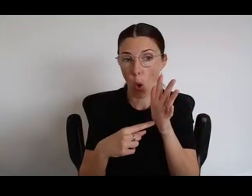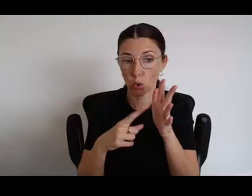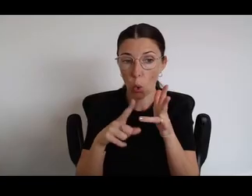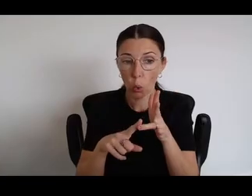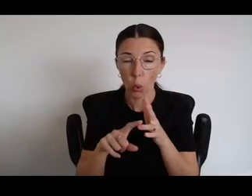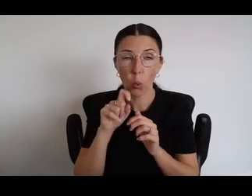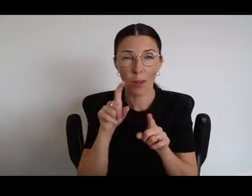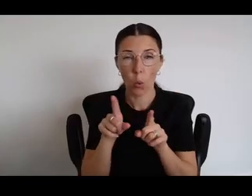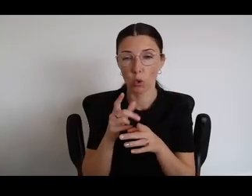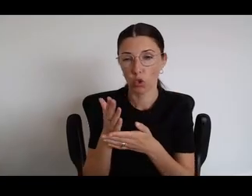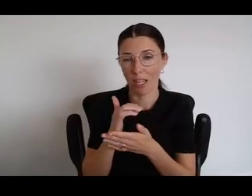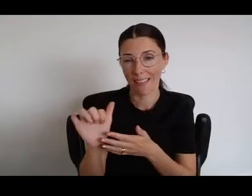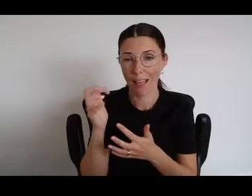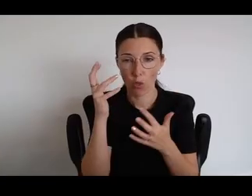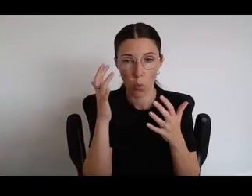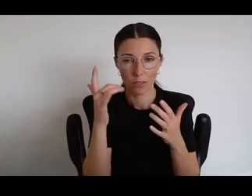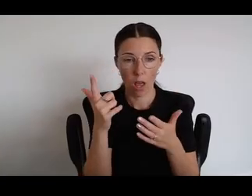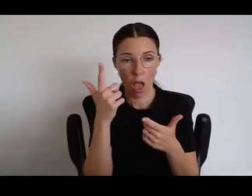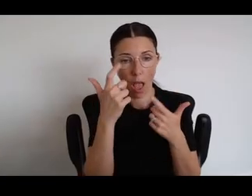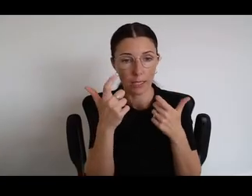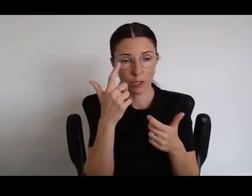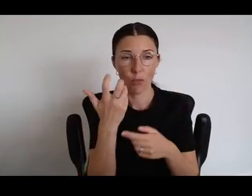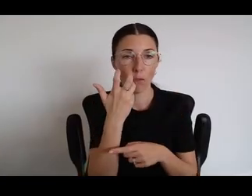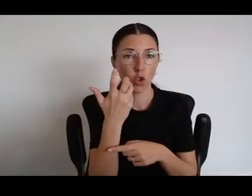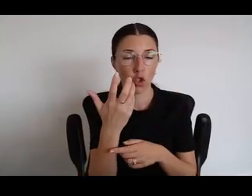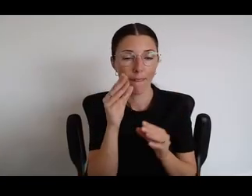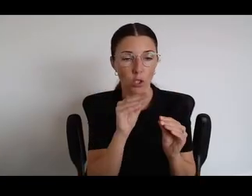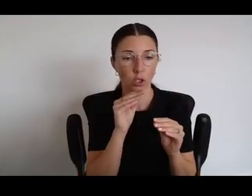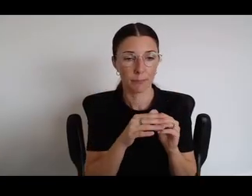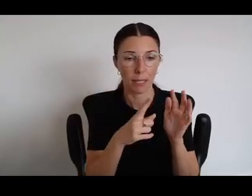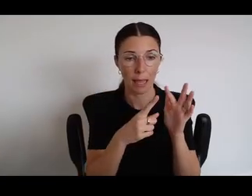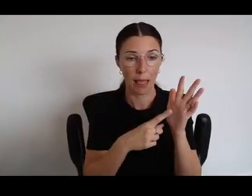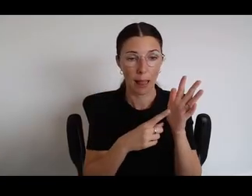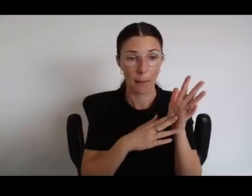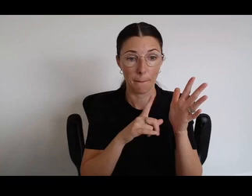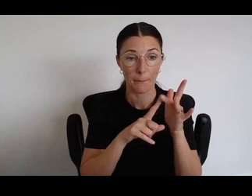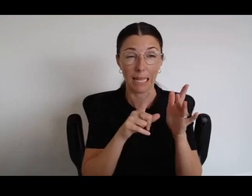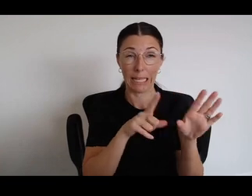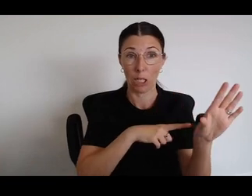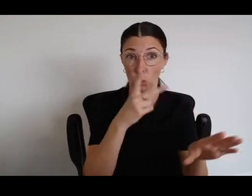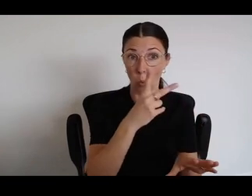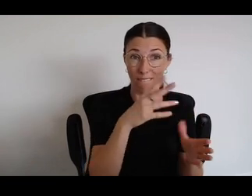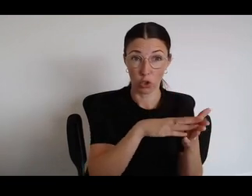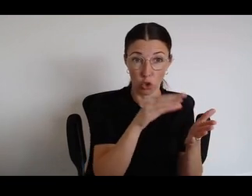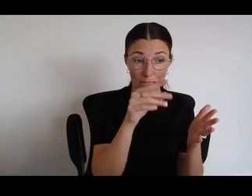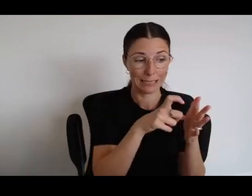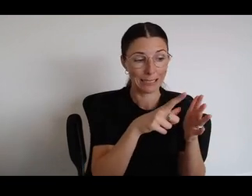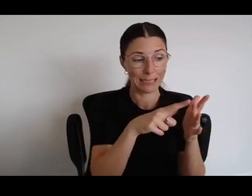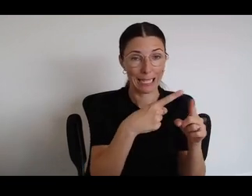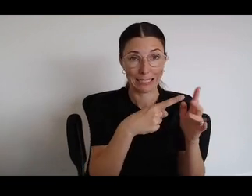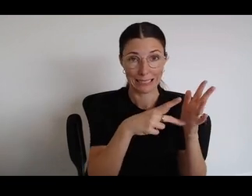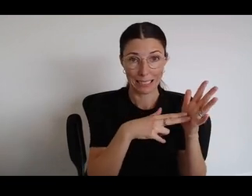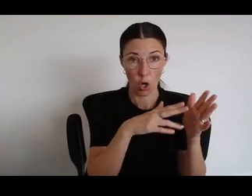and ideas about the future of education. Elmi Slater is a Year 12 student at Dixon College, where she's studying a wonderful mix